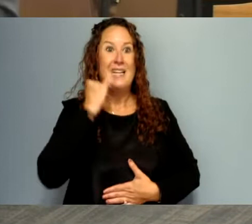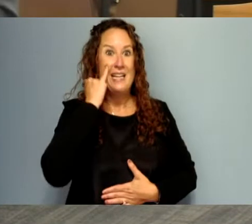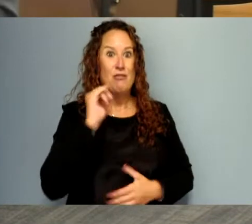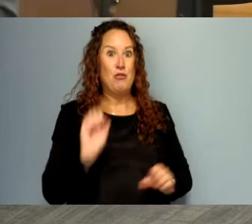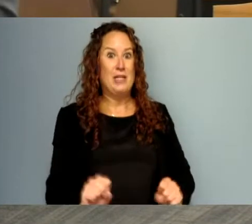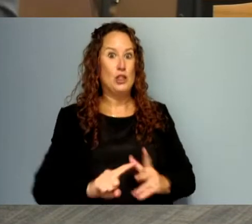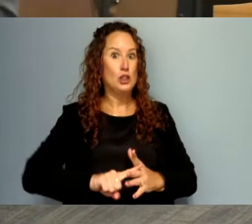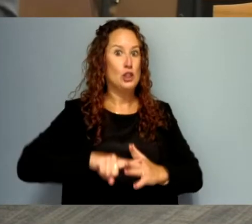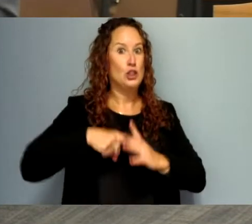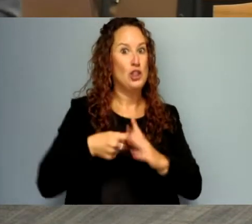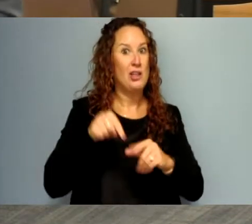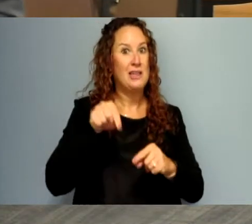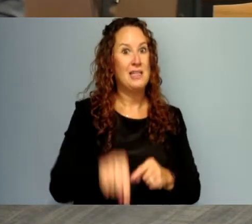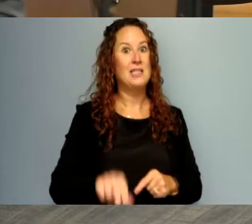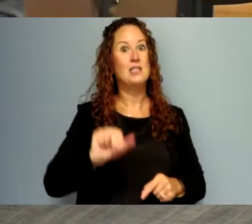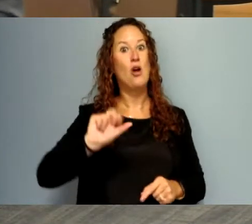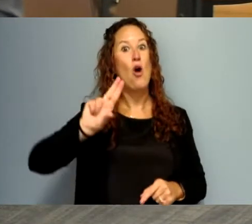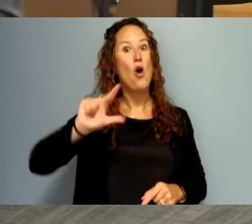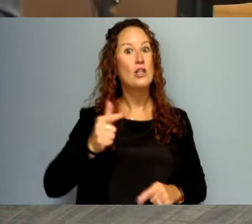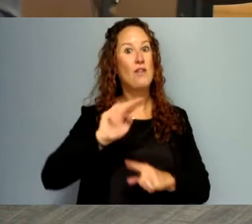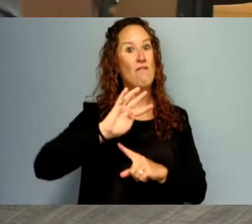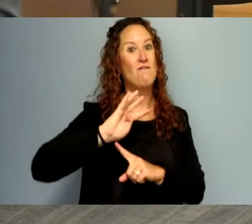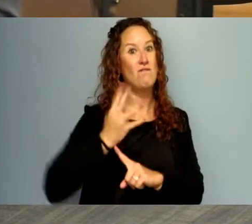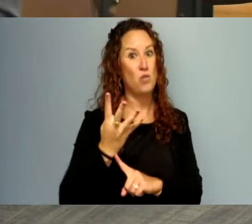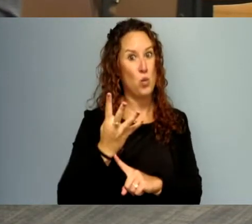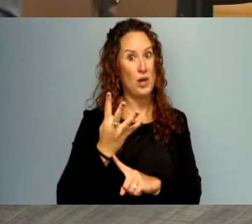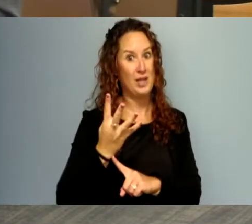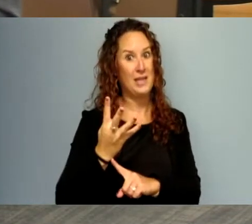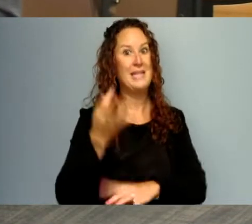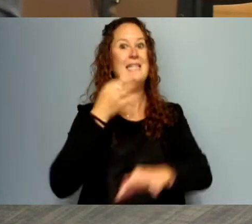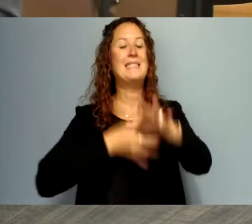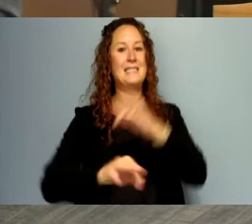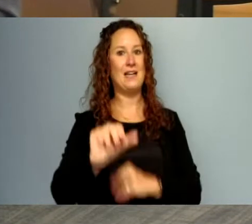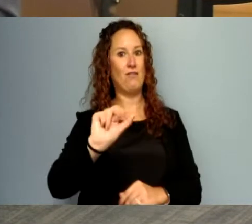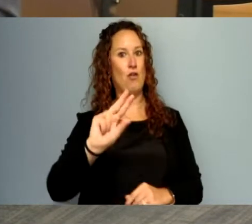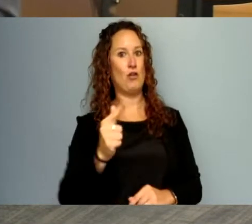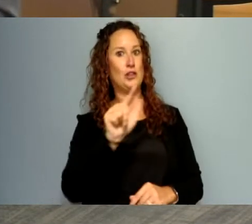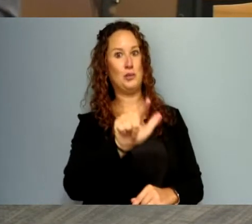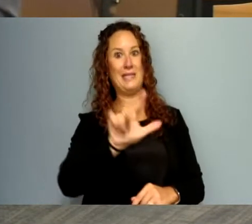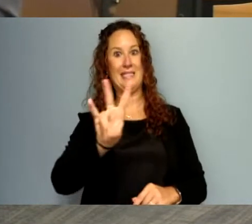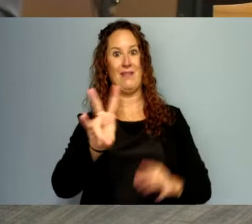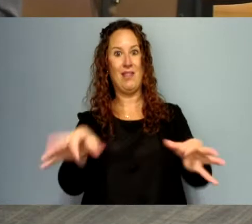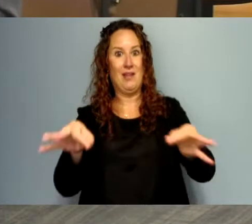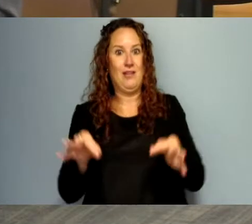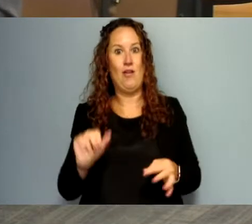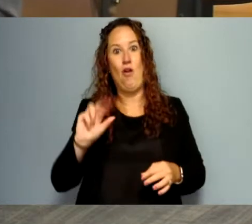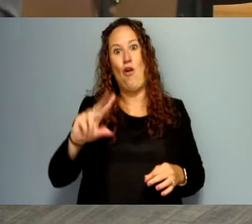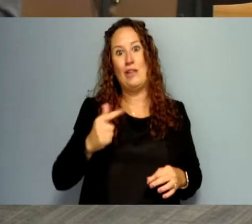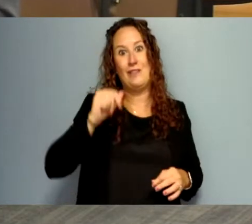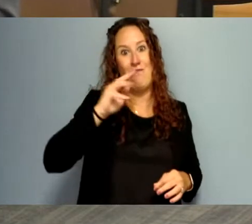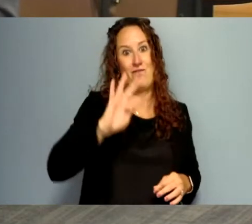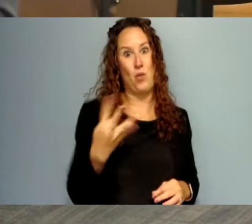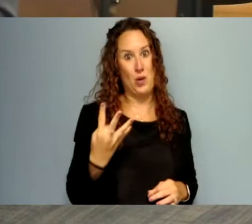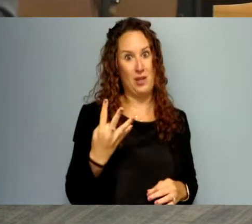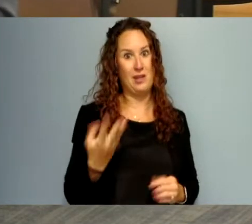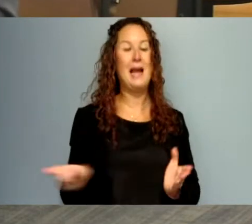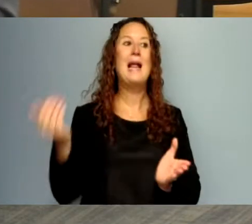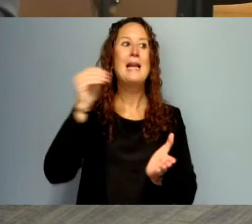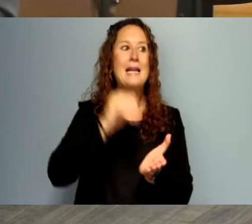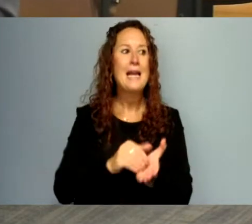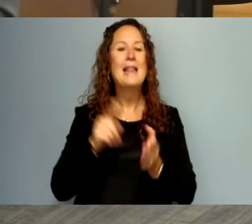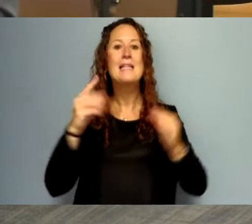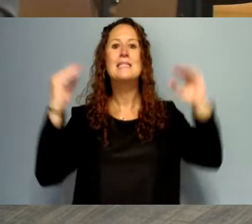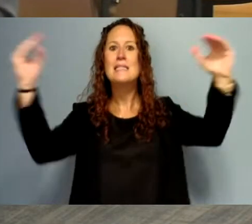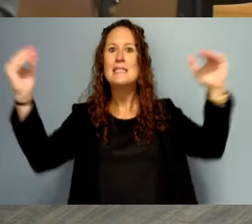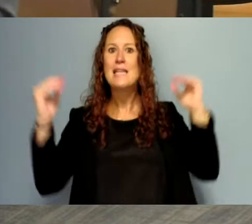date August the 4th as opposed to August the 27th. But once again, this is a downgrade in